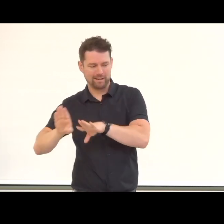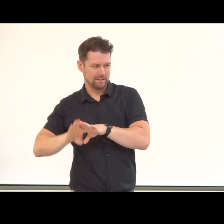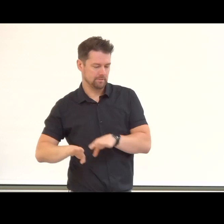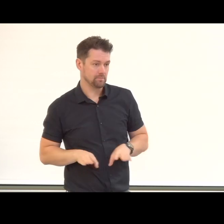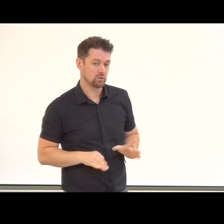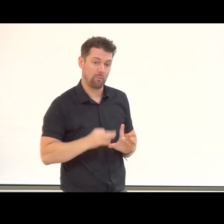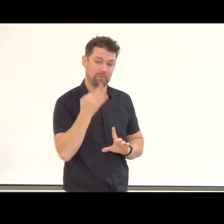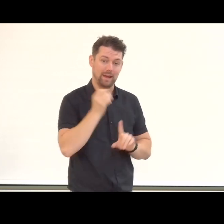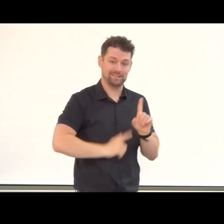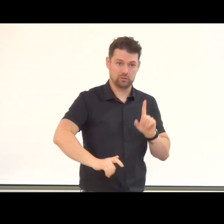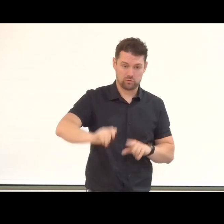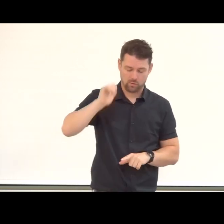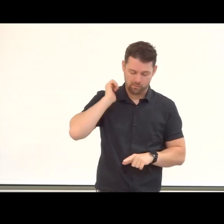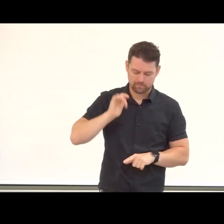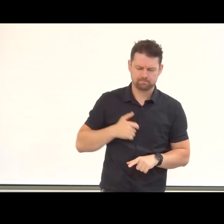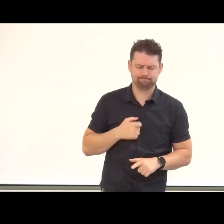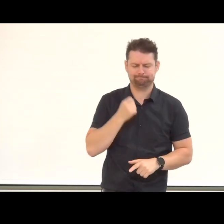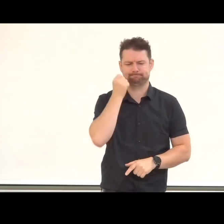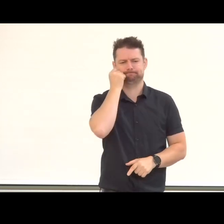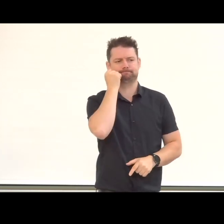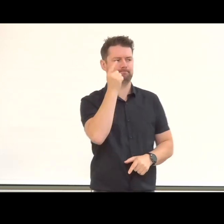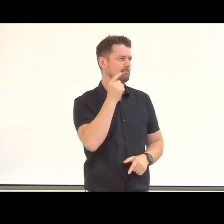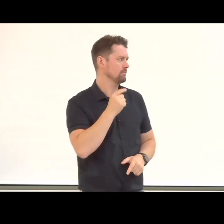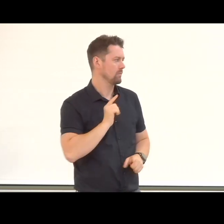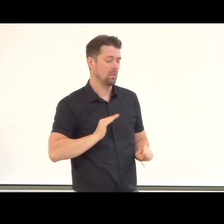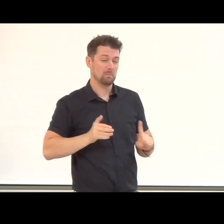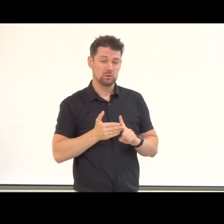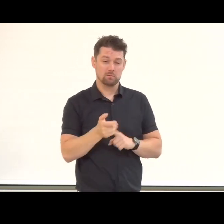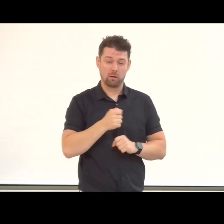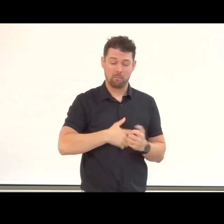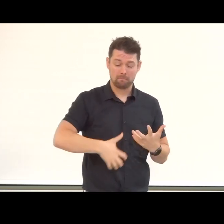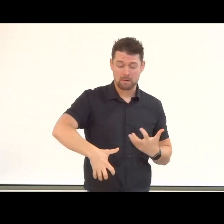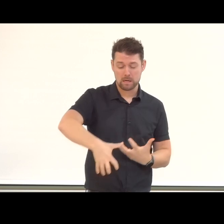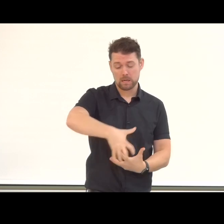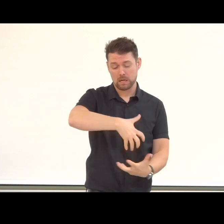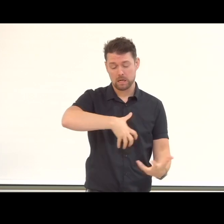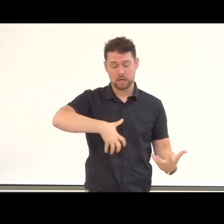ago, we started to realize the missions are getting so complex that we need